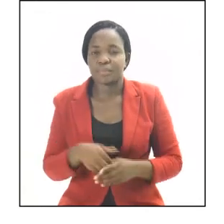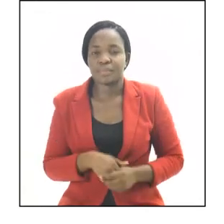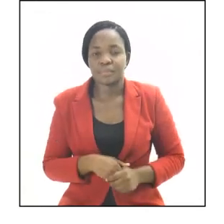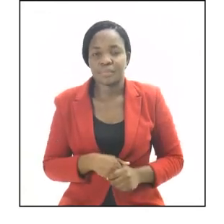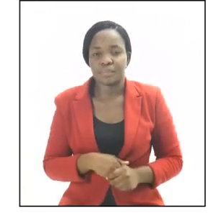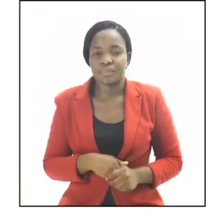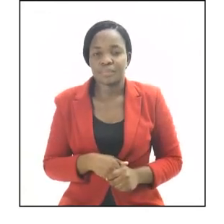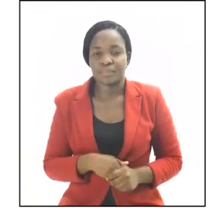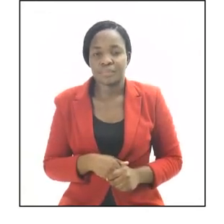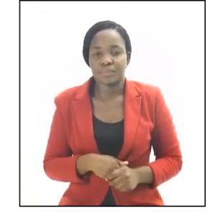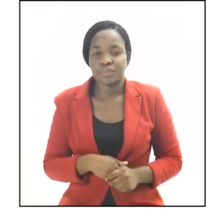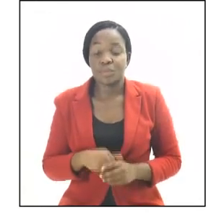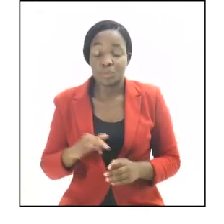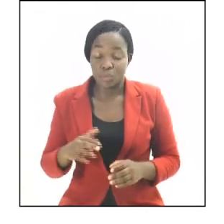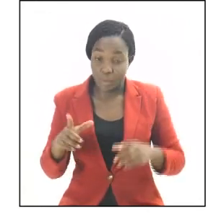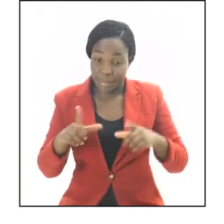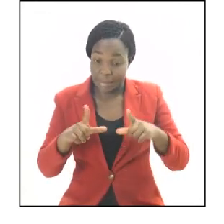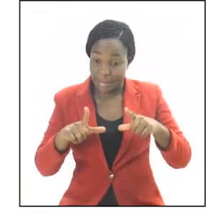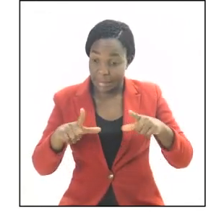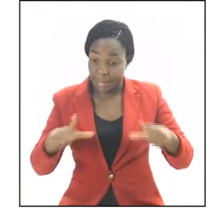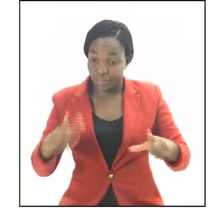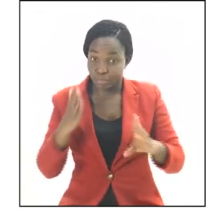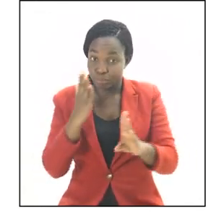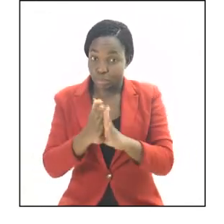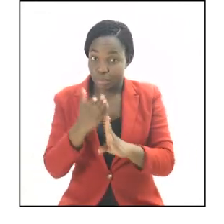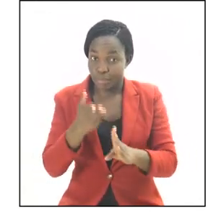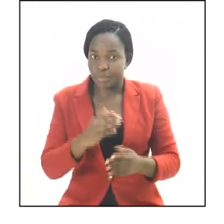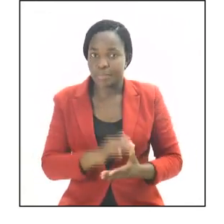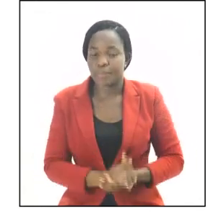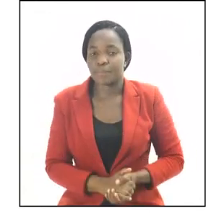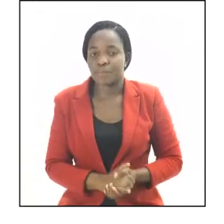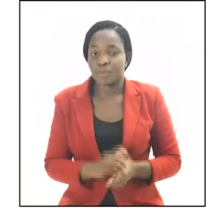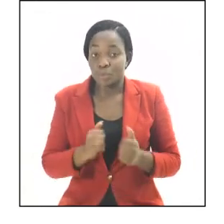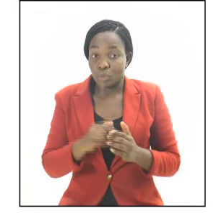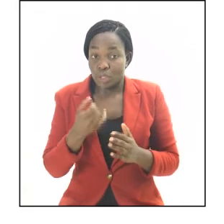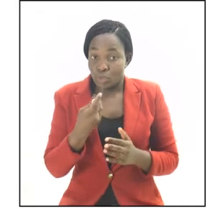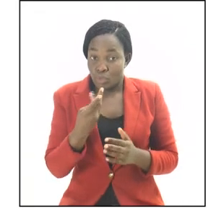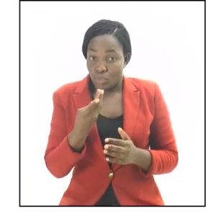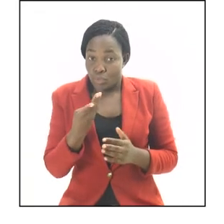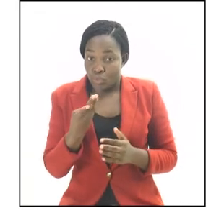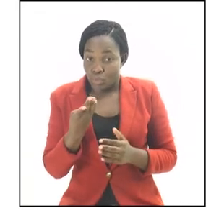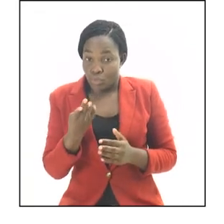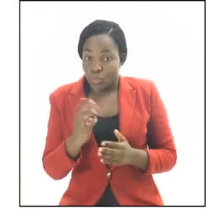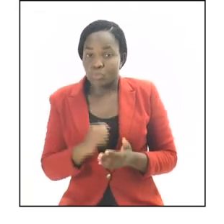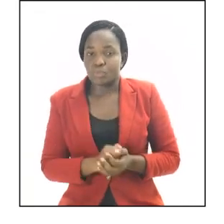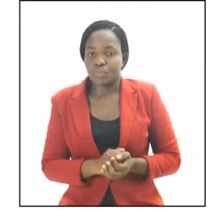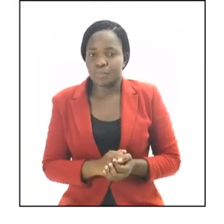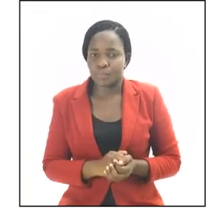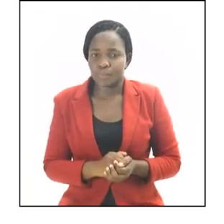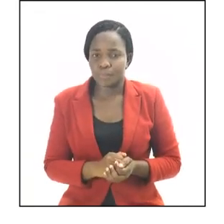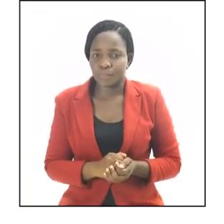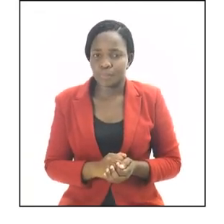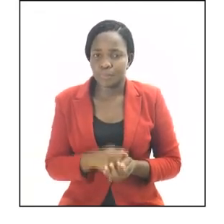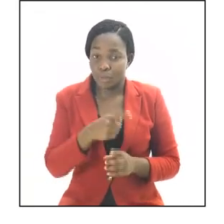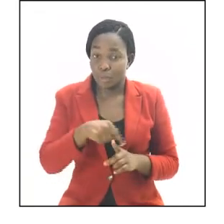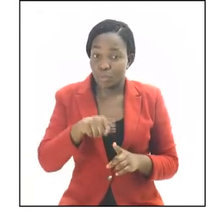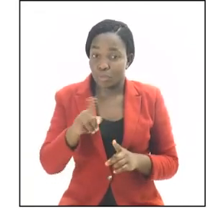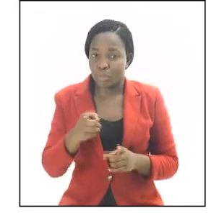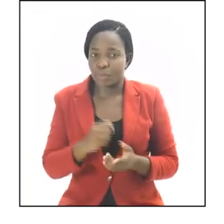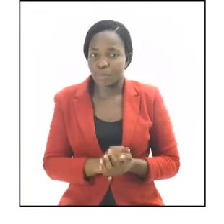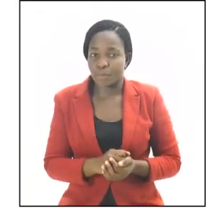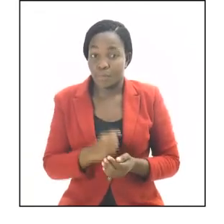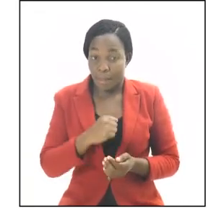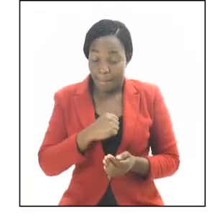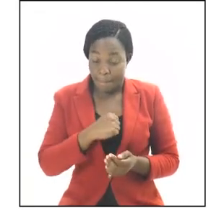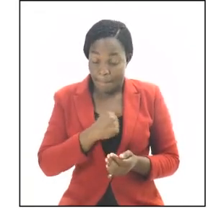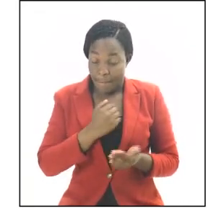but the length of the actual side, so we calculate the square root of 225. My